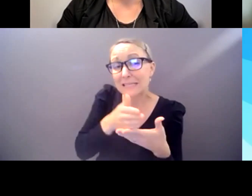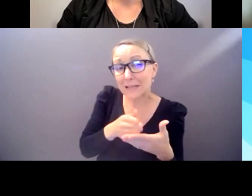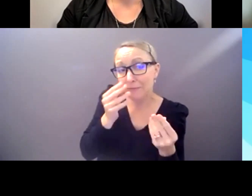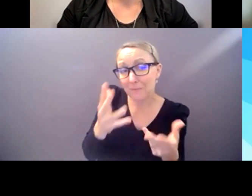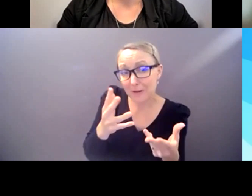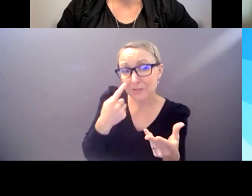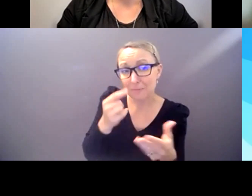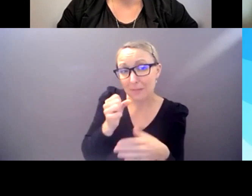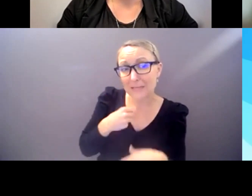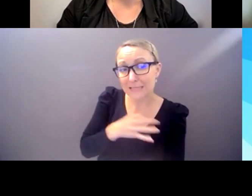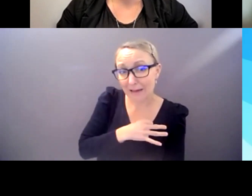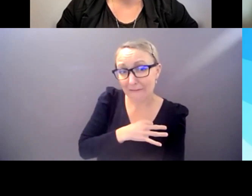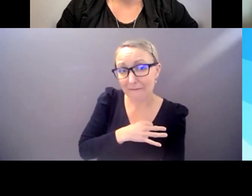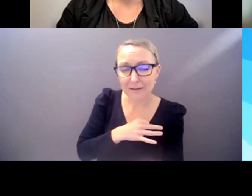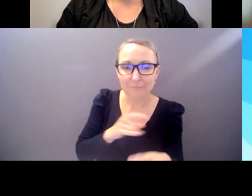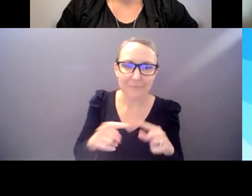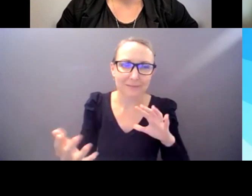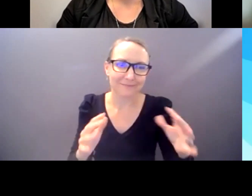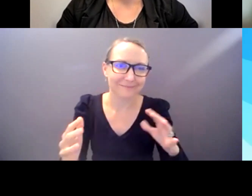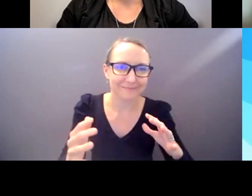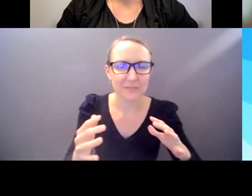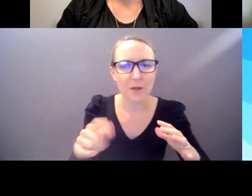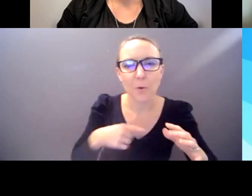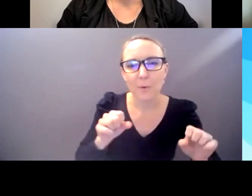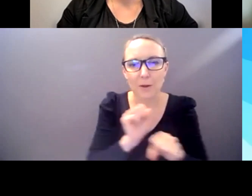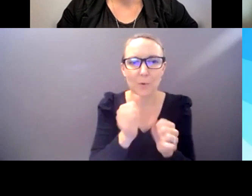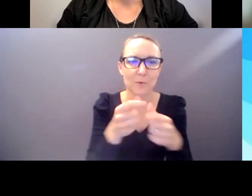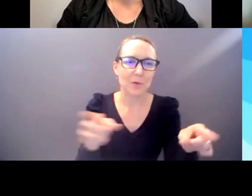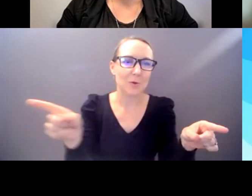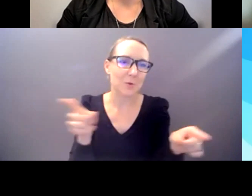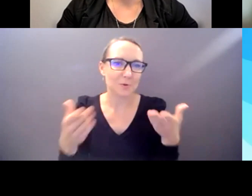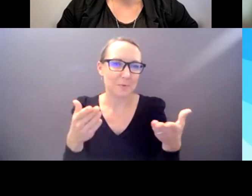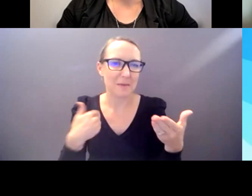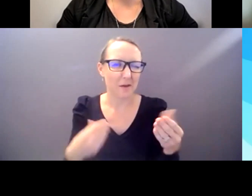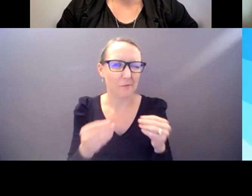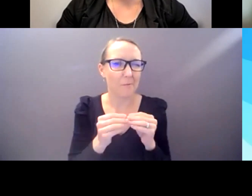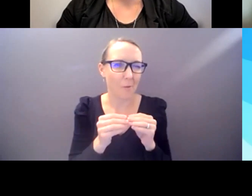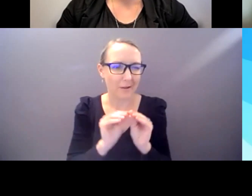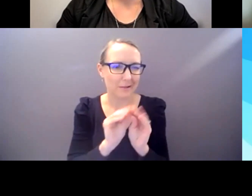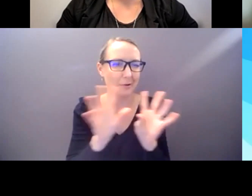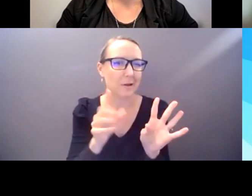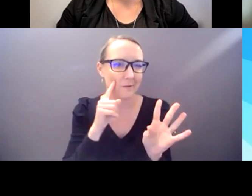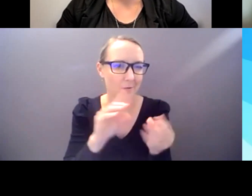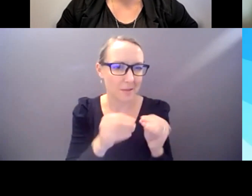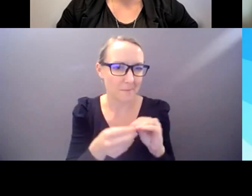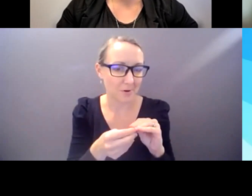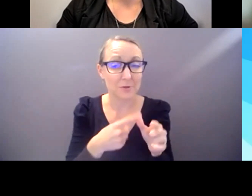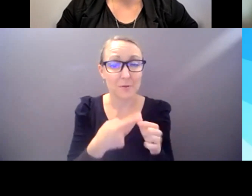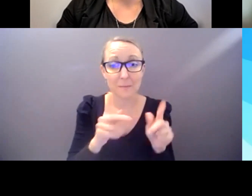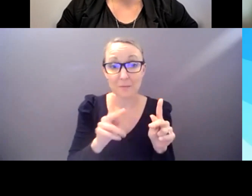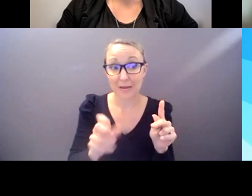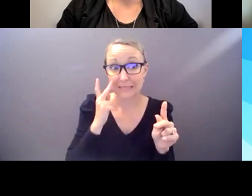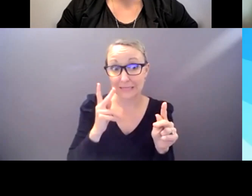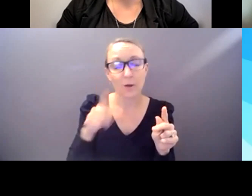course, it's a little bit apples to oranges, but we think we could work with you all to provide some visibility on that so people can see. We know we have the